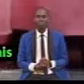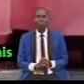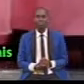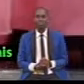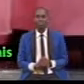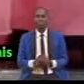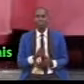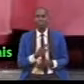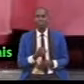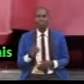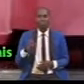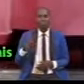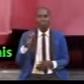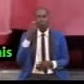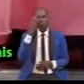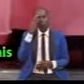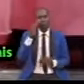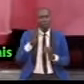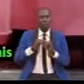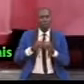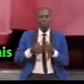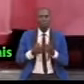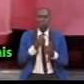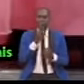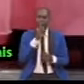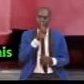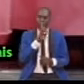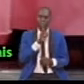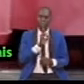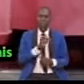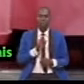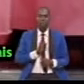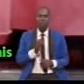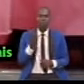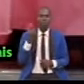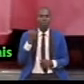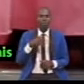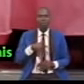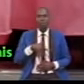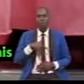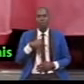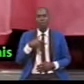No one knew how alone I was